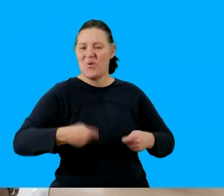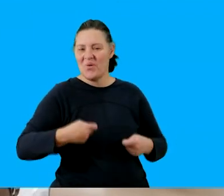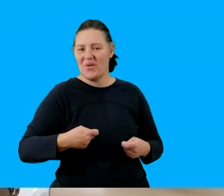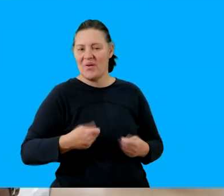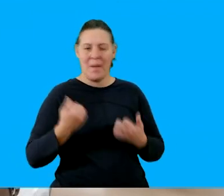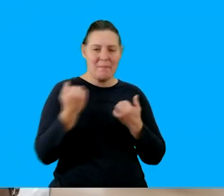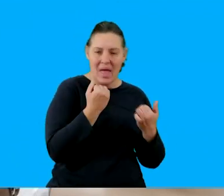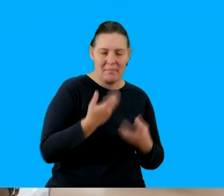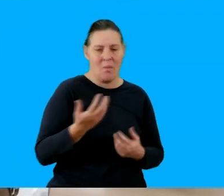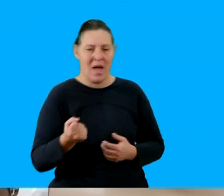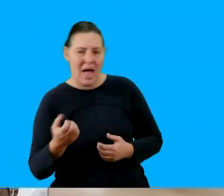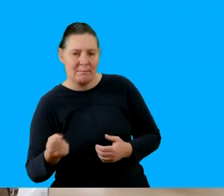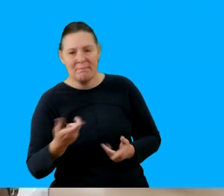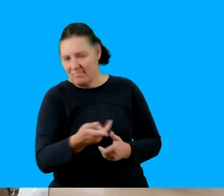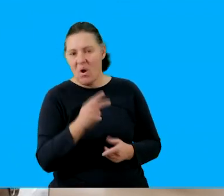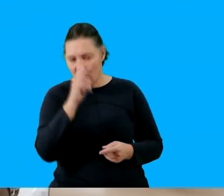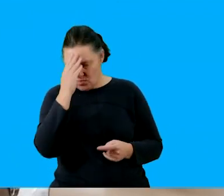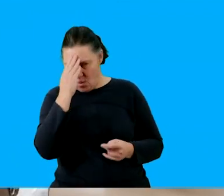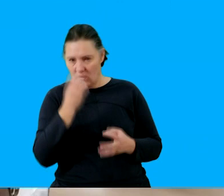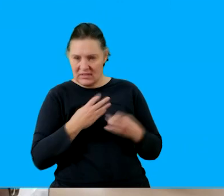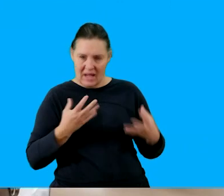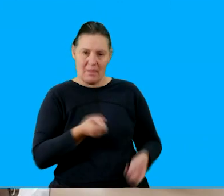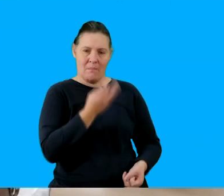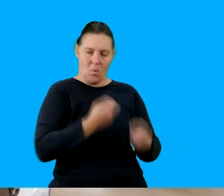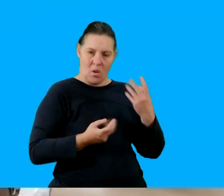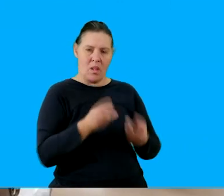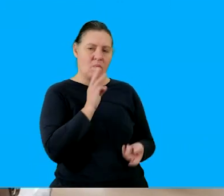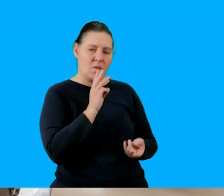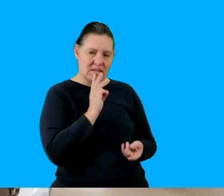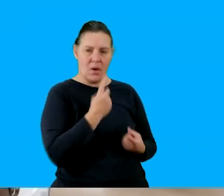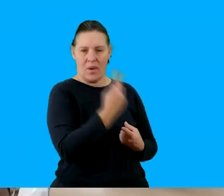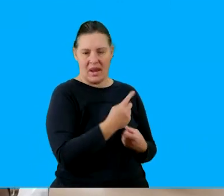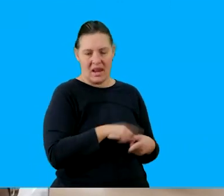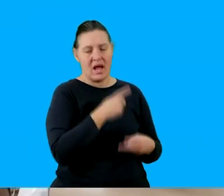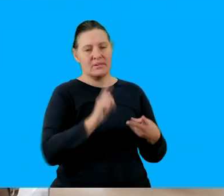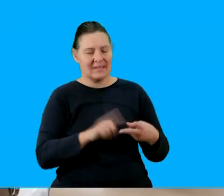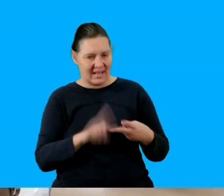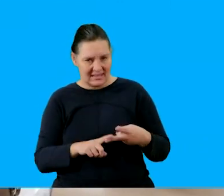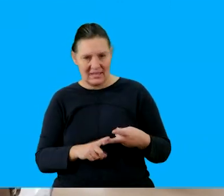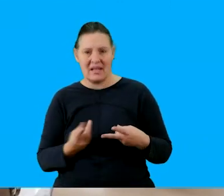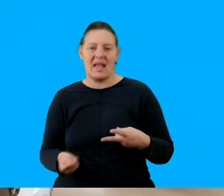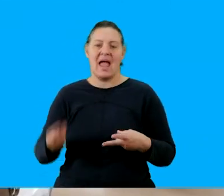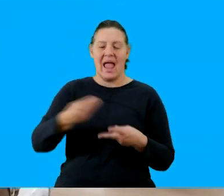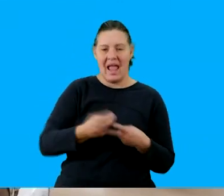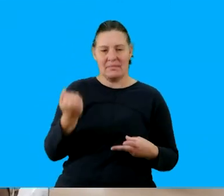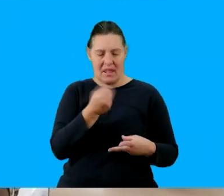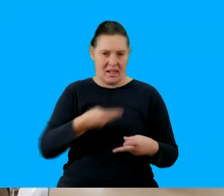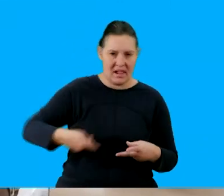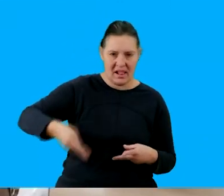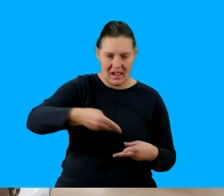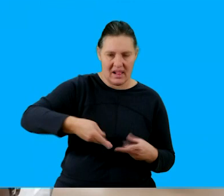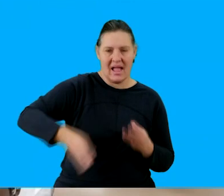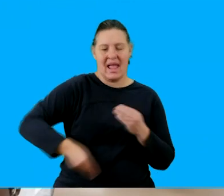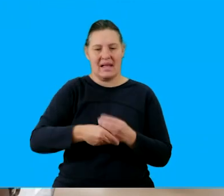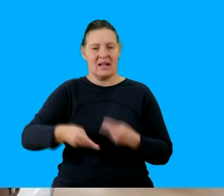if you're cooking a maize meal or your pap, you know that you start with water, boil water, that is stage 1. Stage 2, add in your maize meal, that